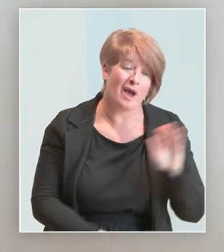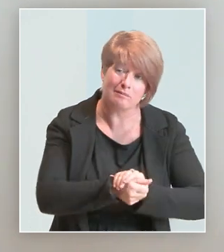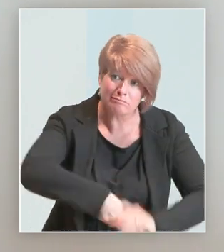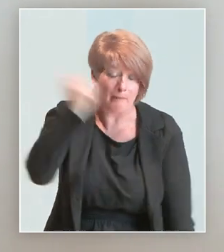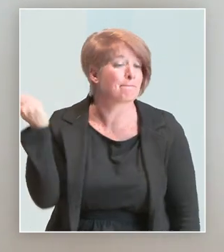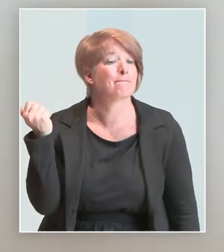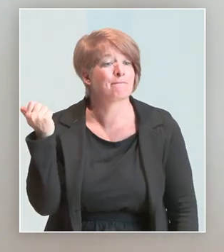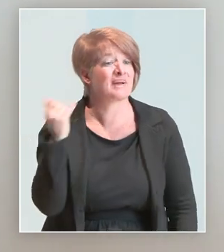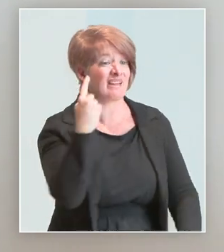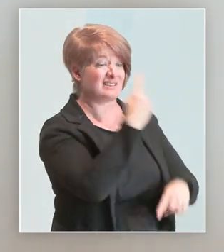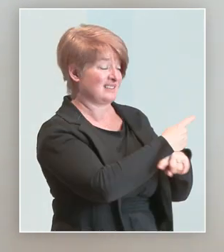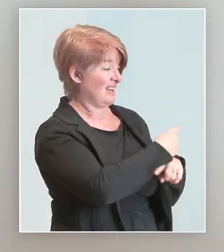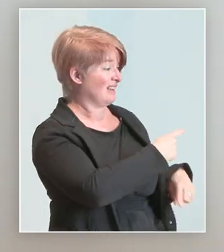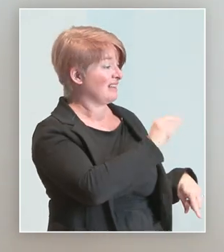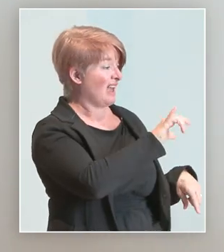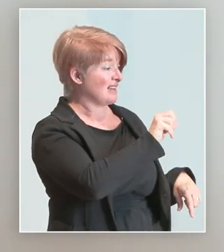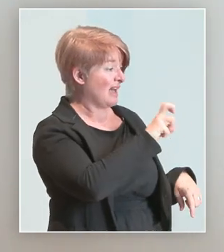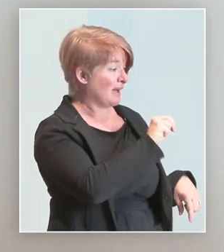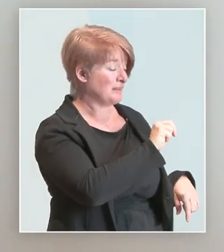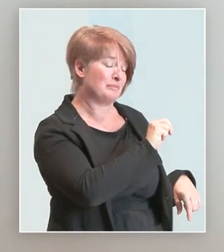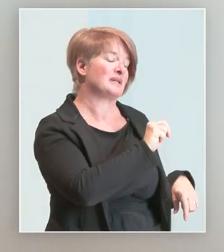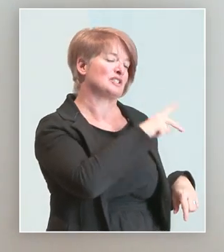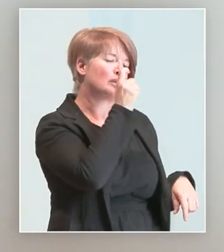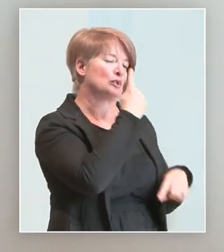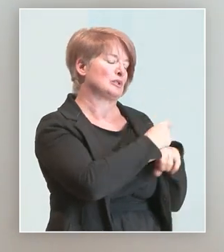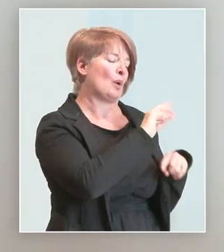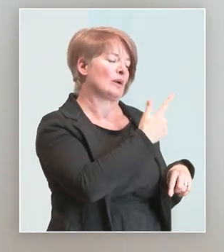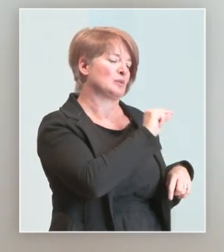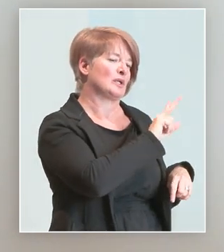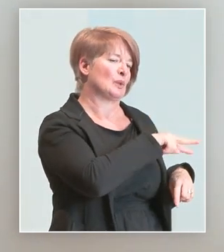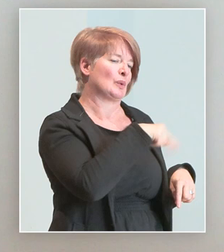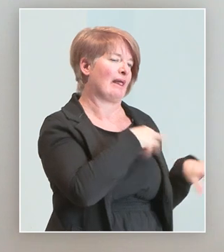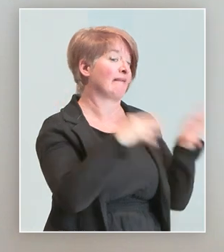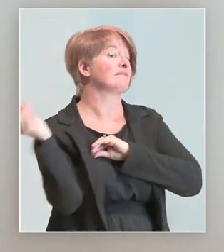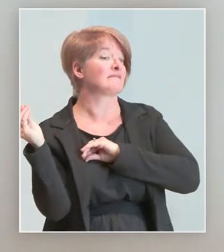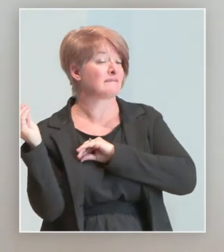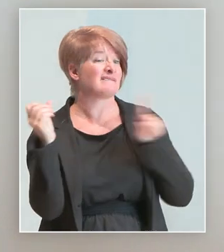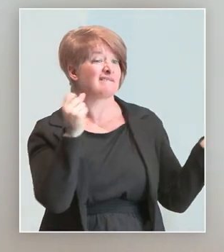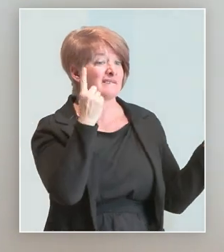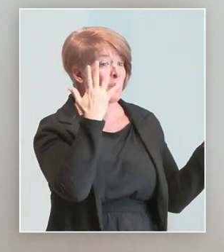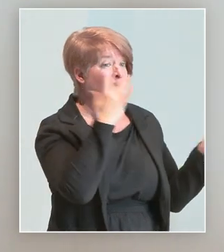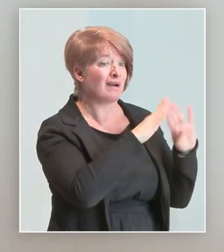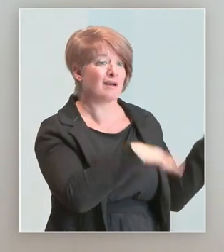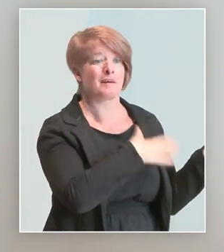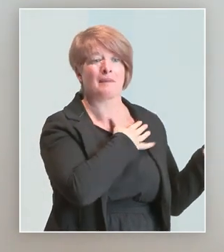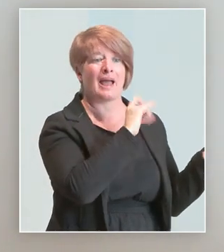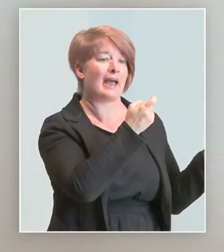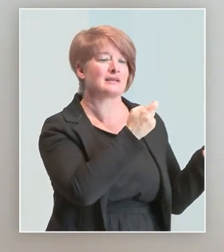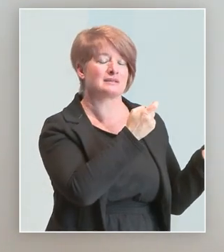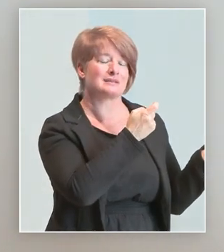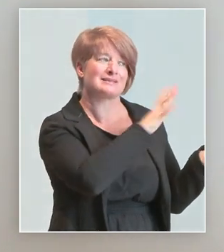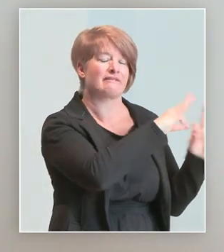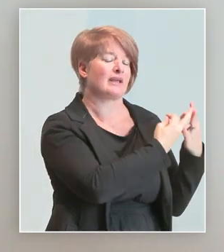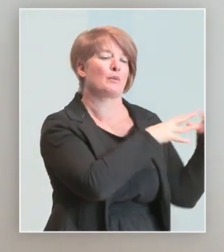I left that cabin in late summer day in August of 2022, a cabin belonging to my ex, not yet ex's